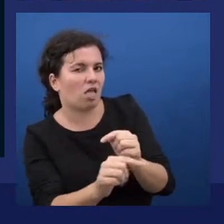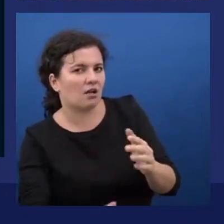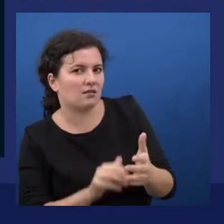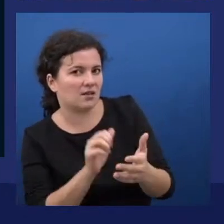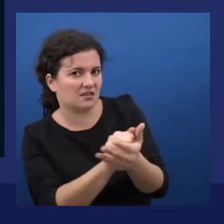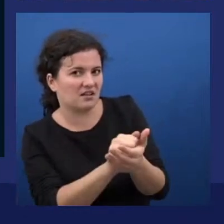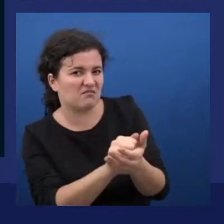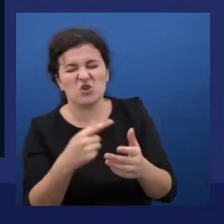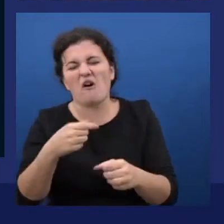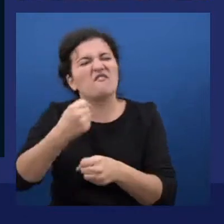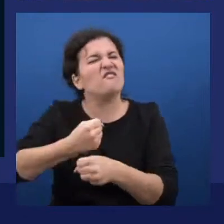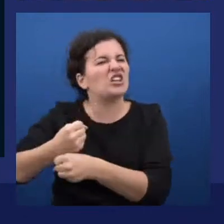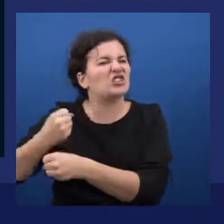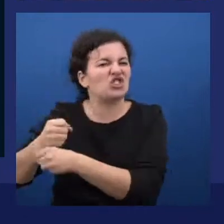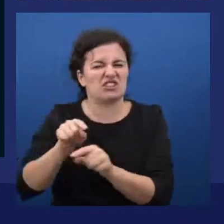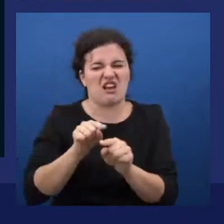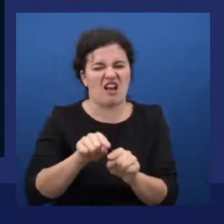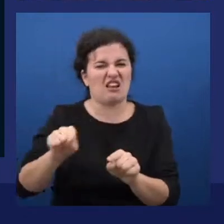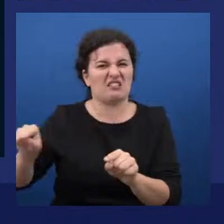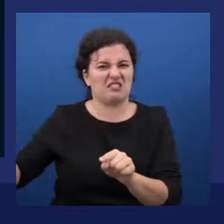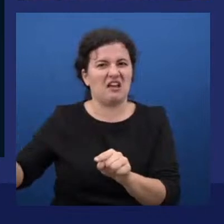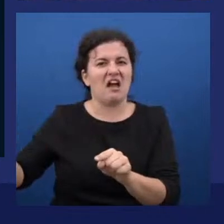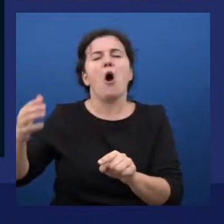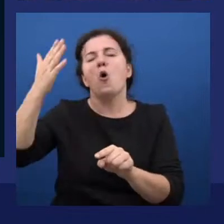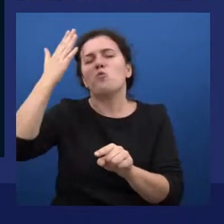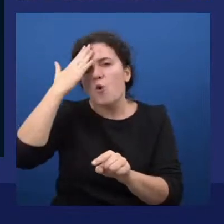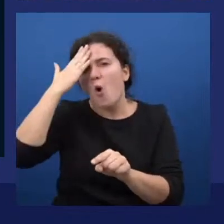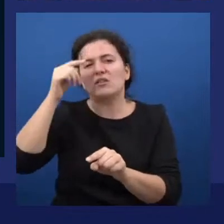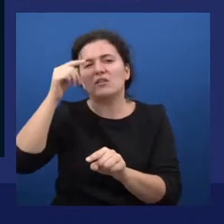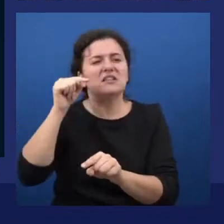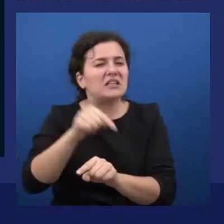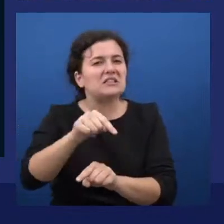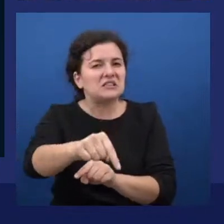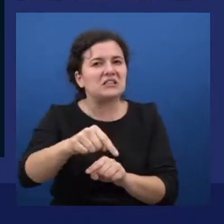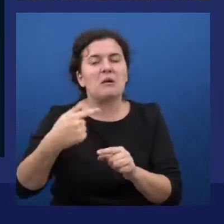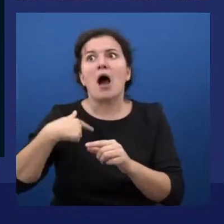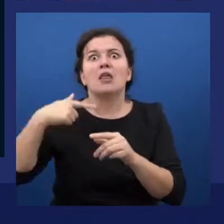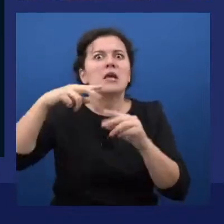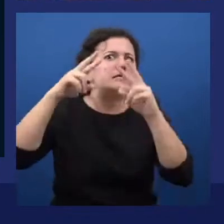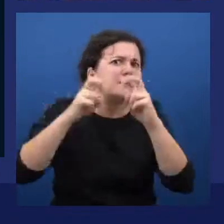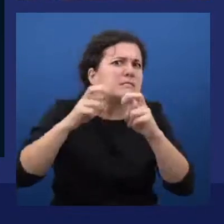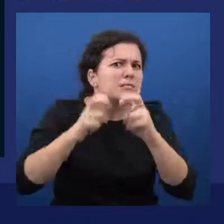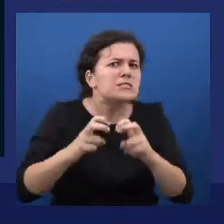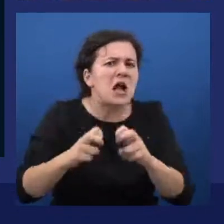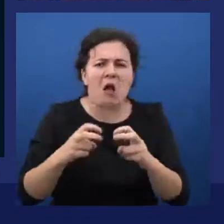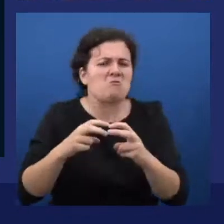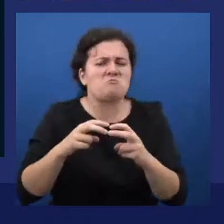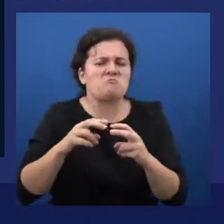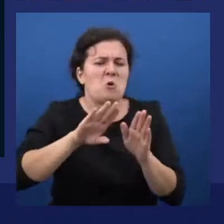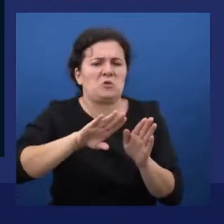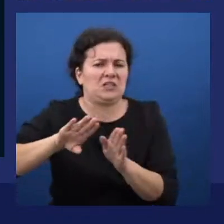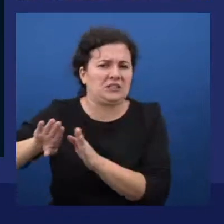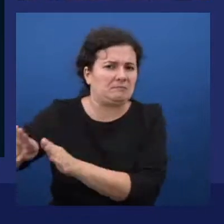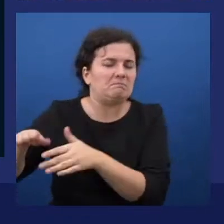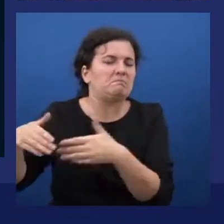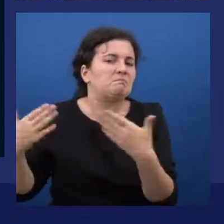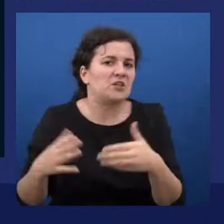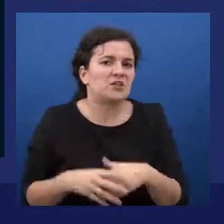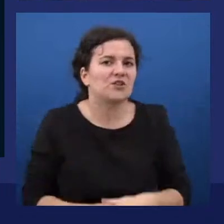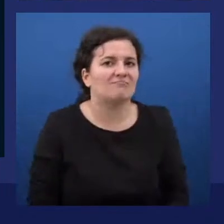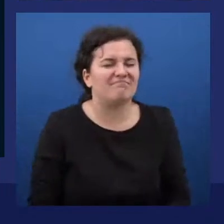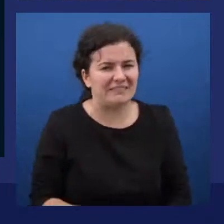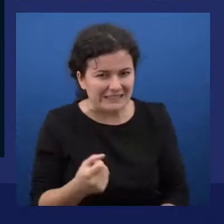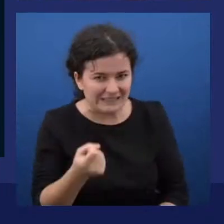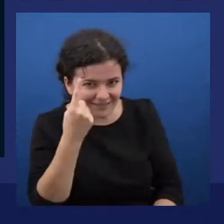functionality that you need, and you don't need to use something that you don't need. Yeah,